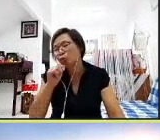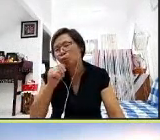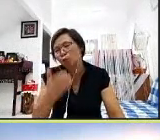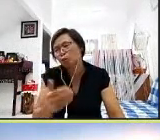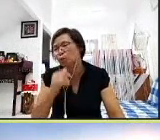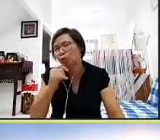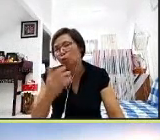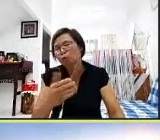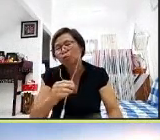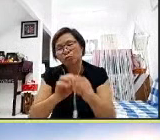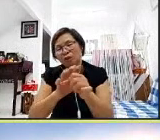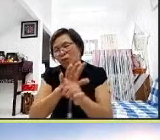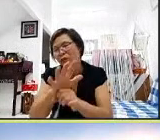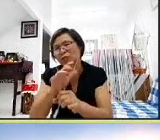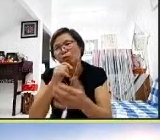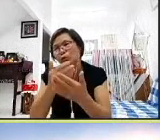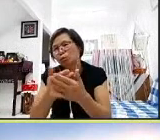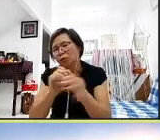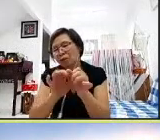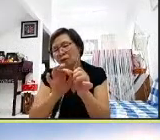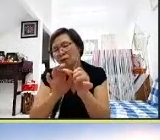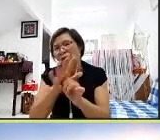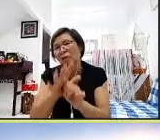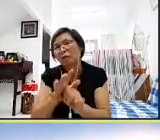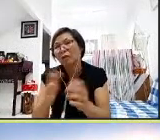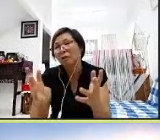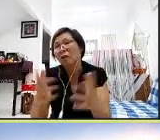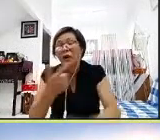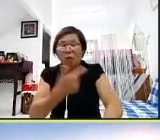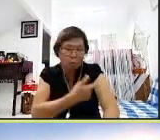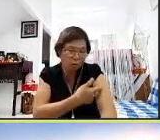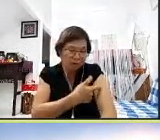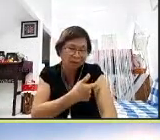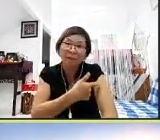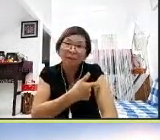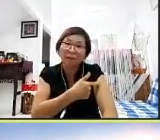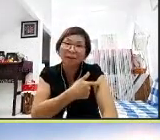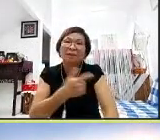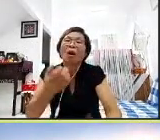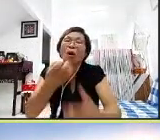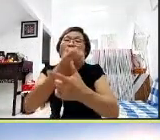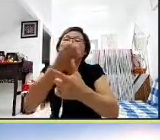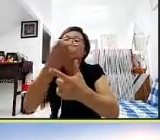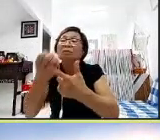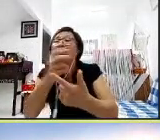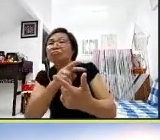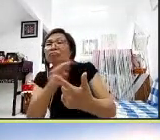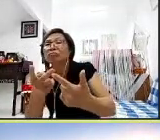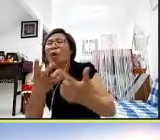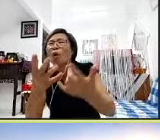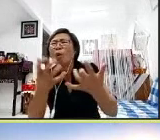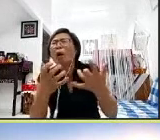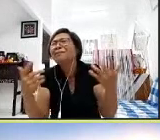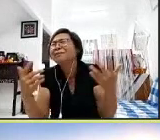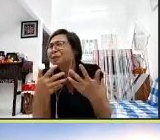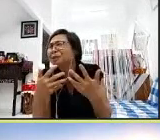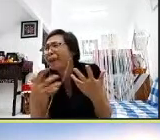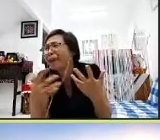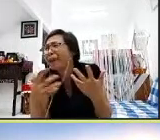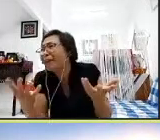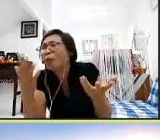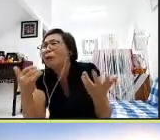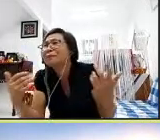get COVID. So how about vaccine? Now we have an options. Why are you so scared